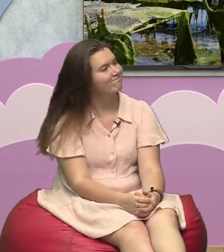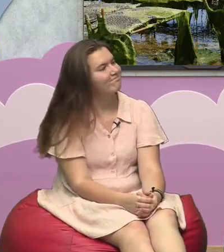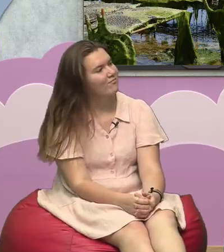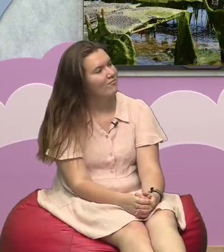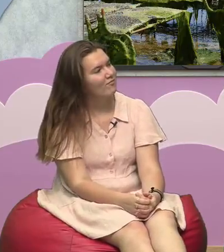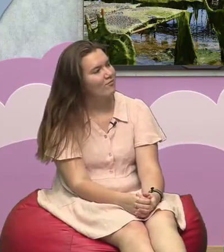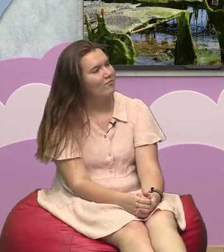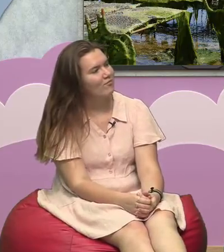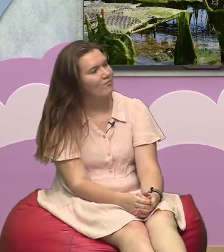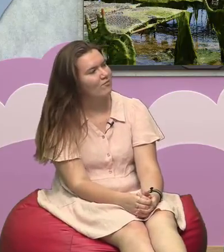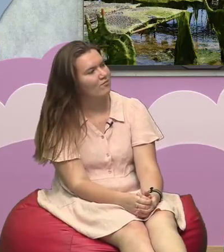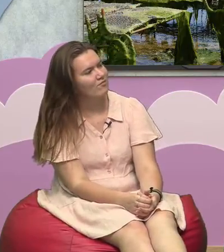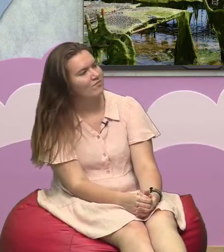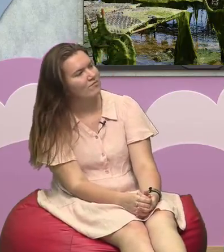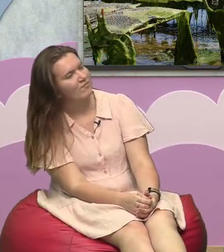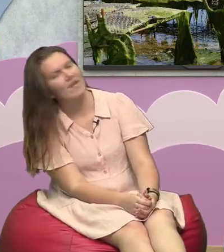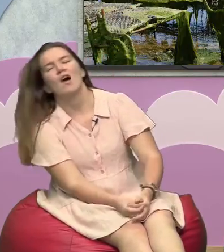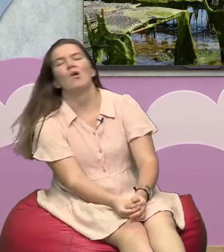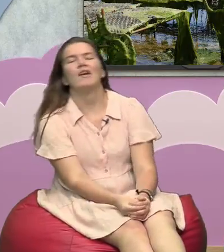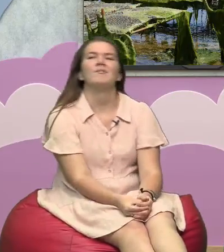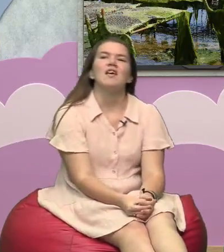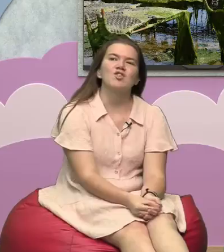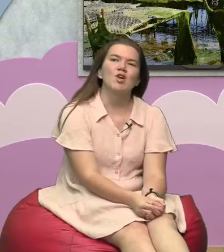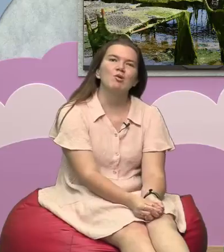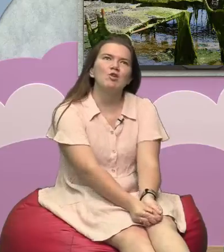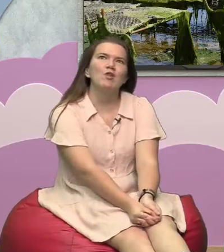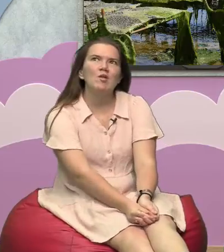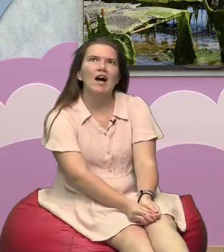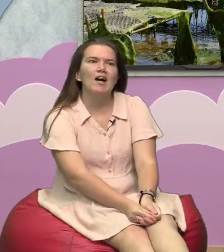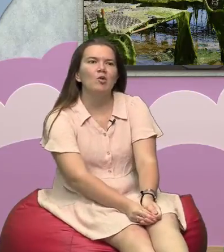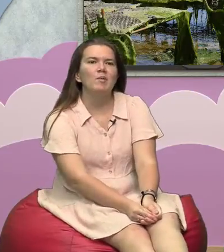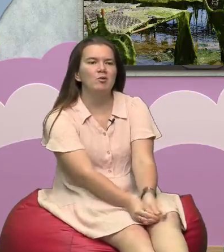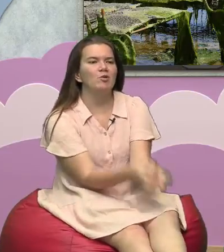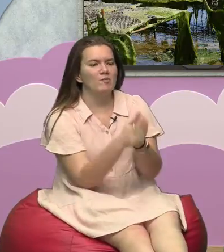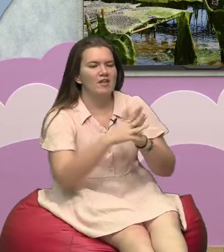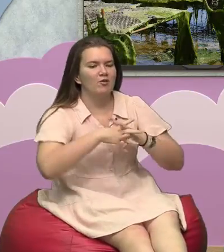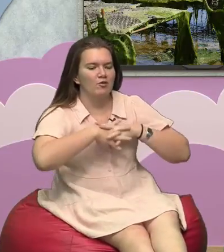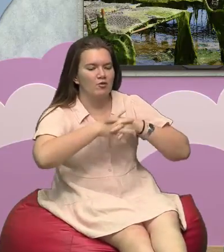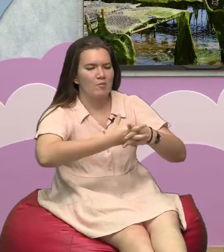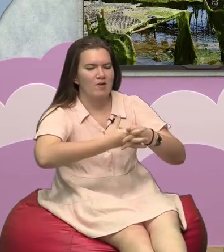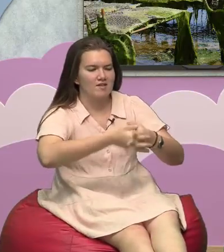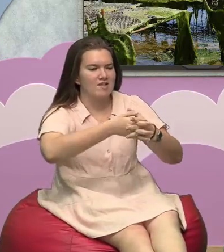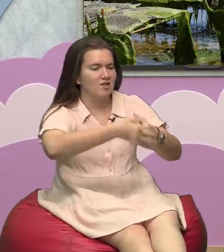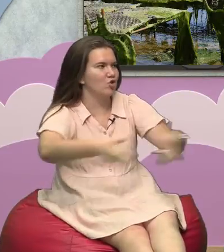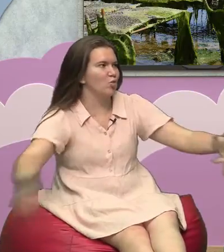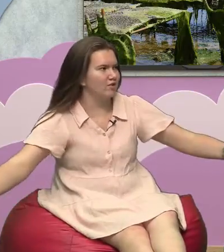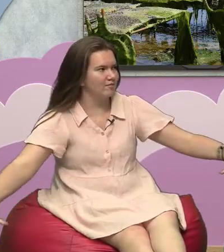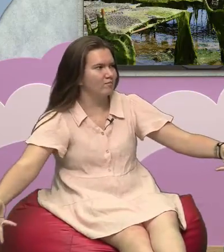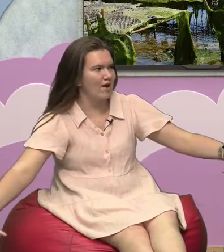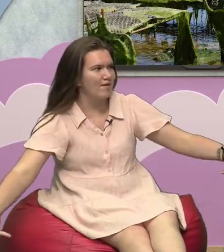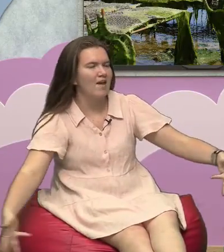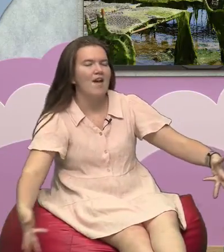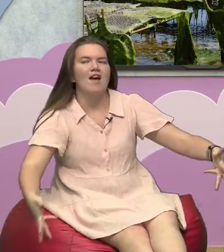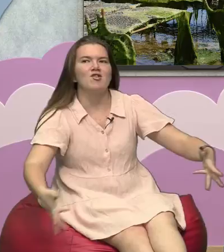what does it mean? What is aquaponics all about? Okay, so you know how people normally grow plants in